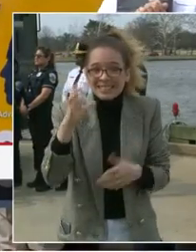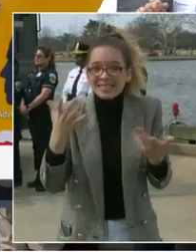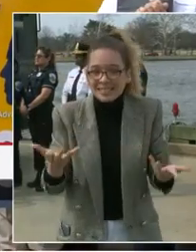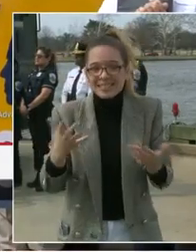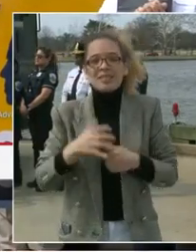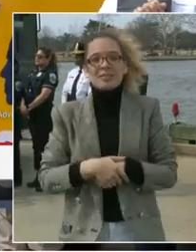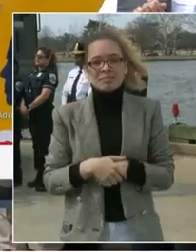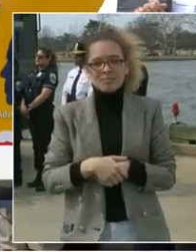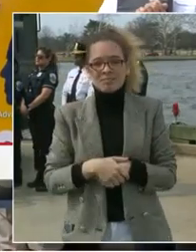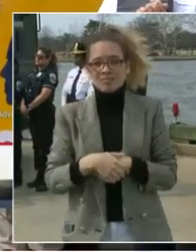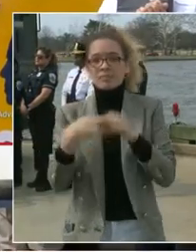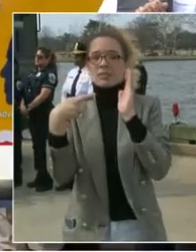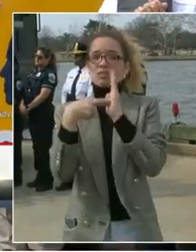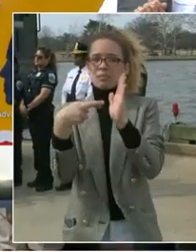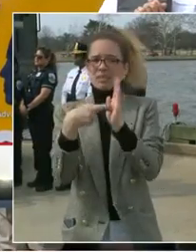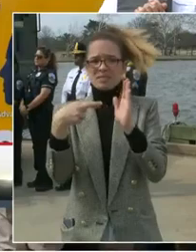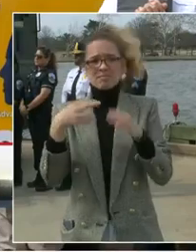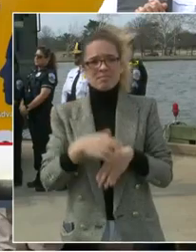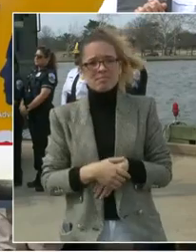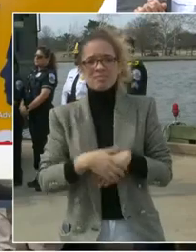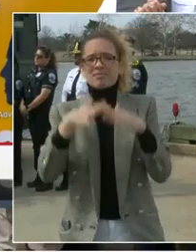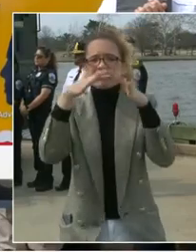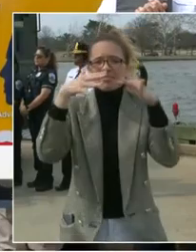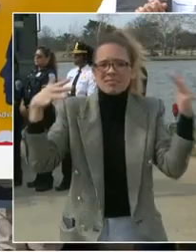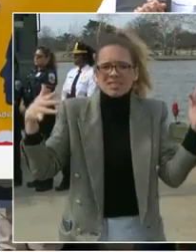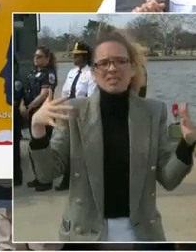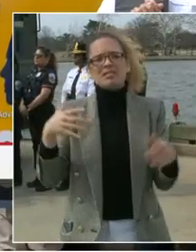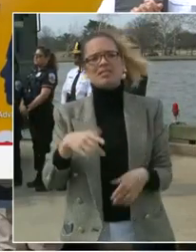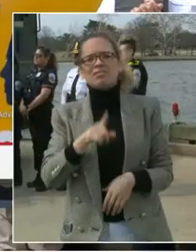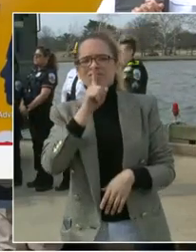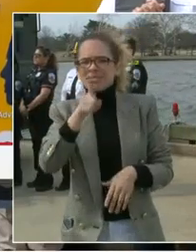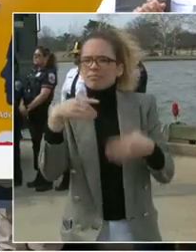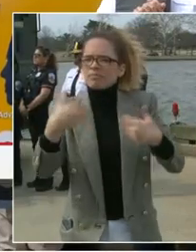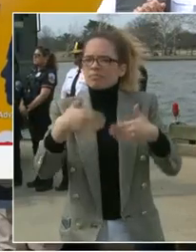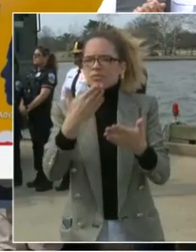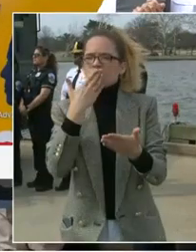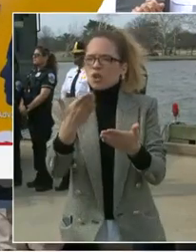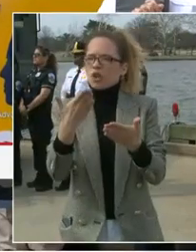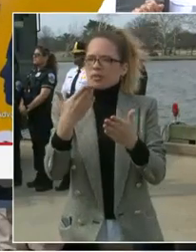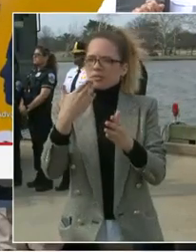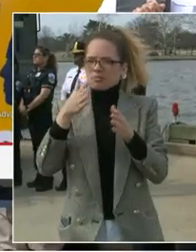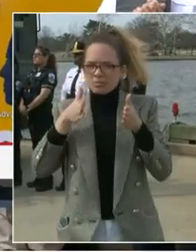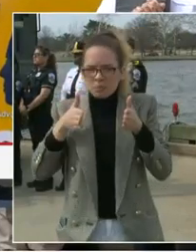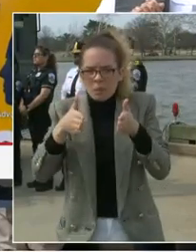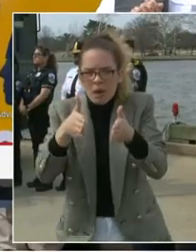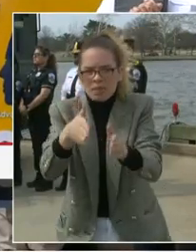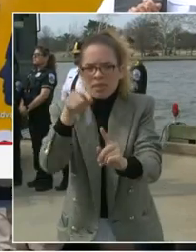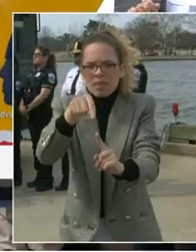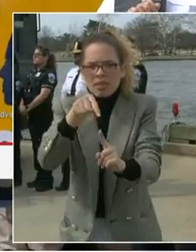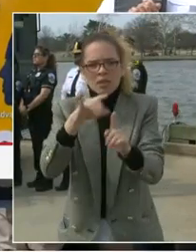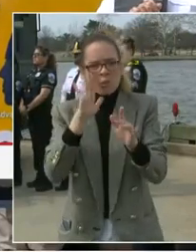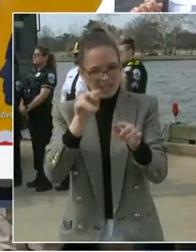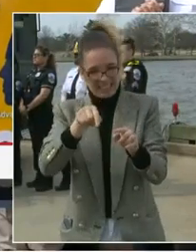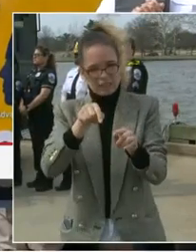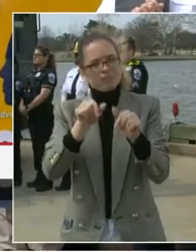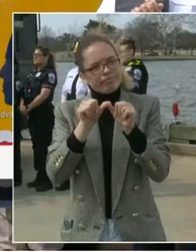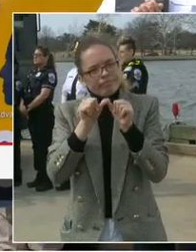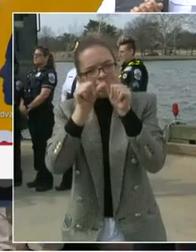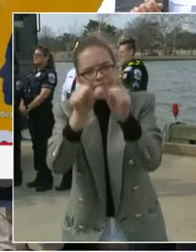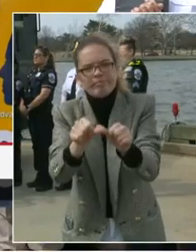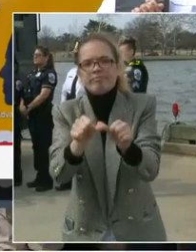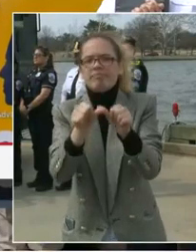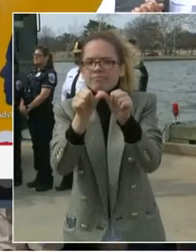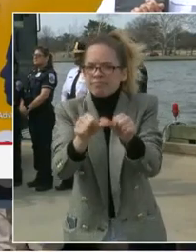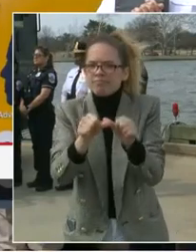feel very good about the path that we are on, but we also know that we have to be intentional about